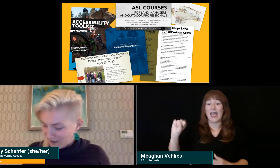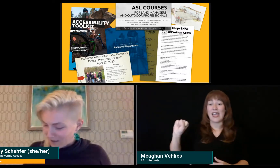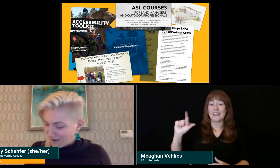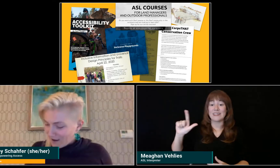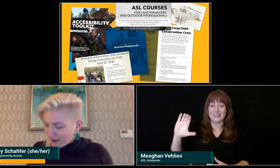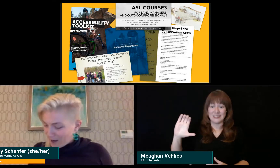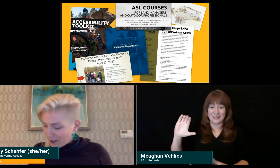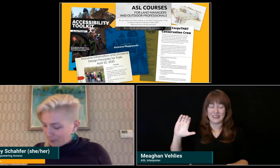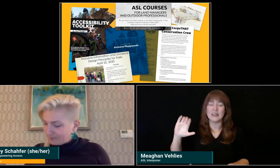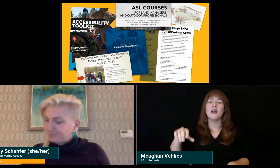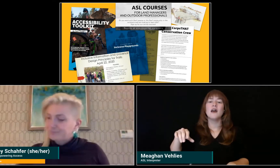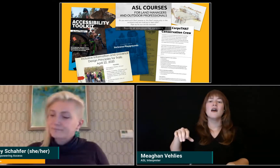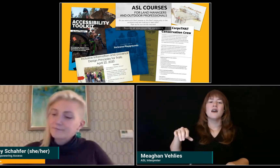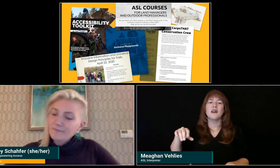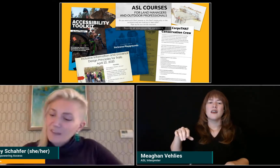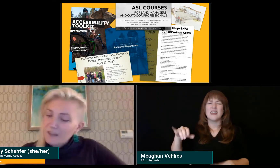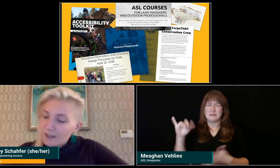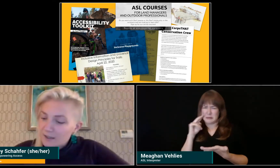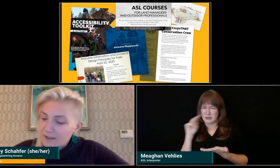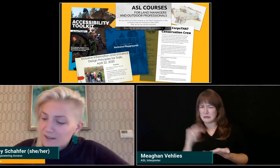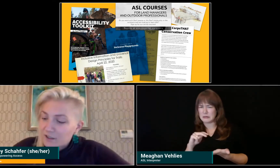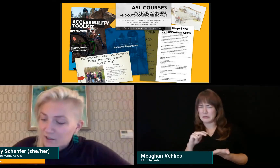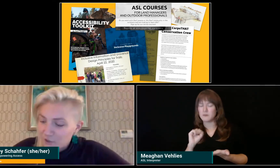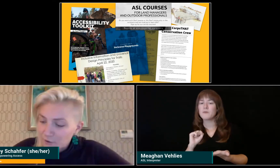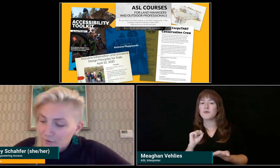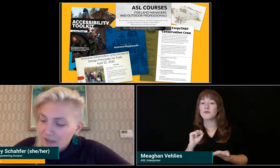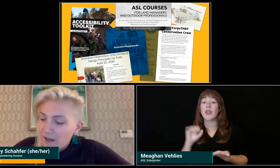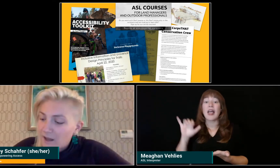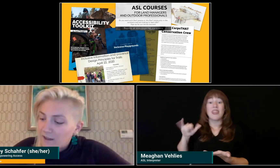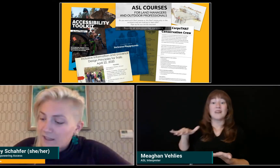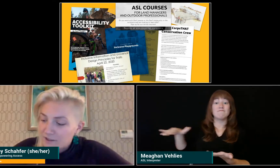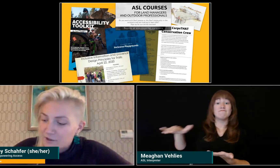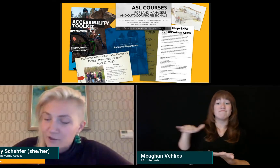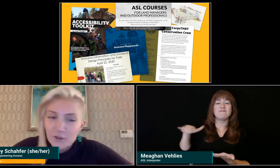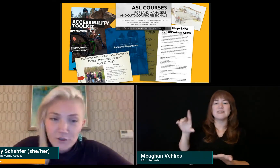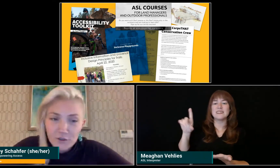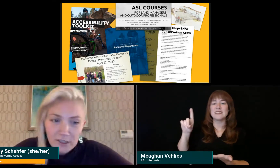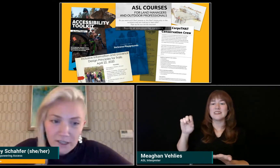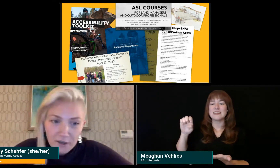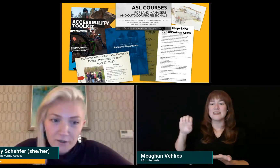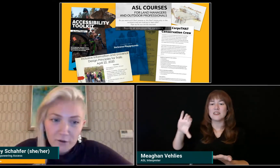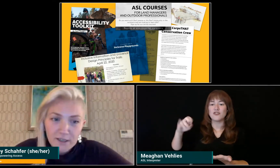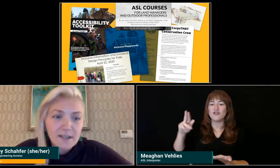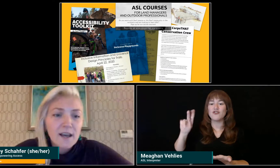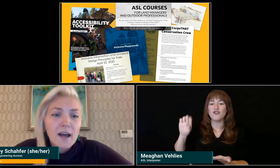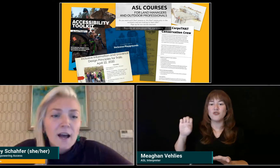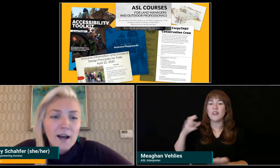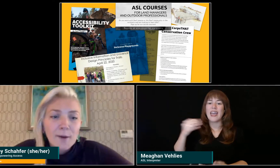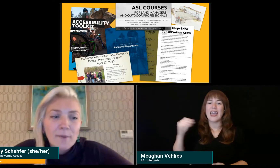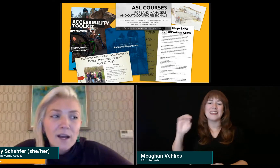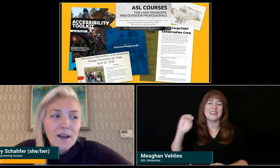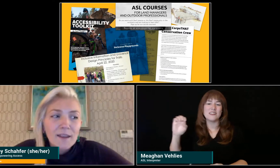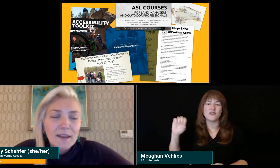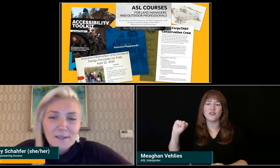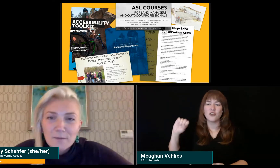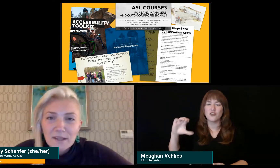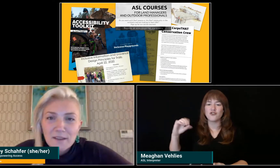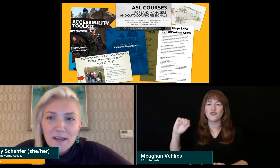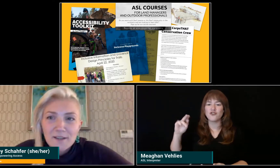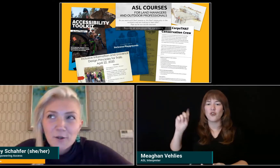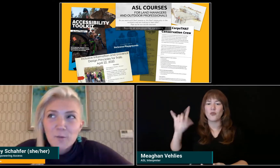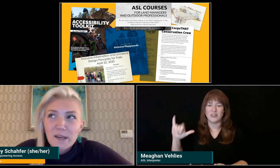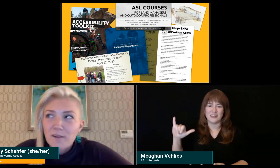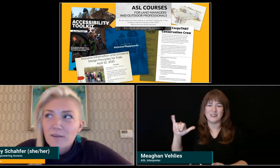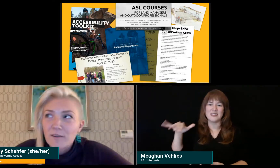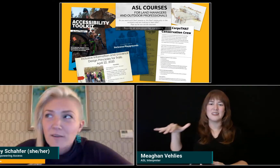notes again. It is the Deschutes and the Eastern Shoshone territories. That's something